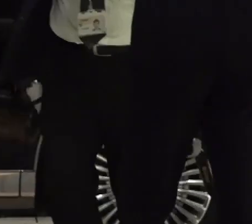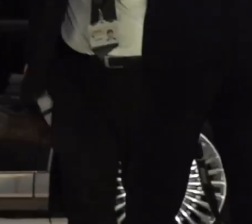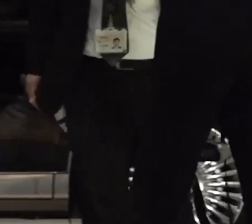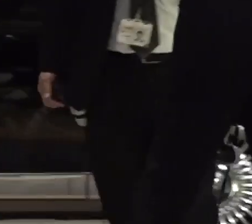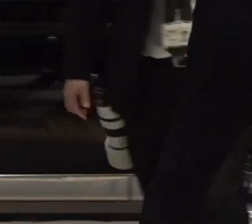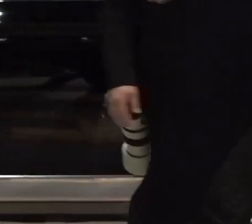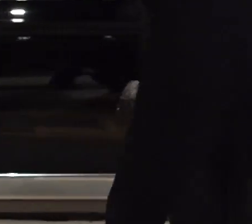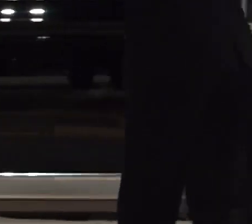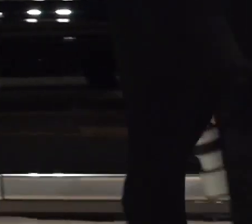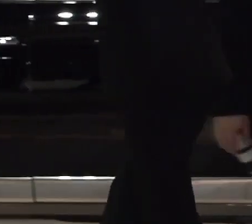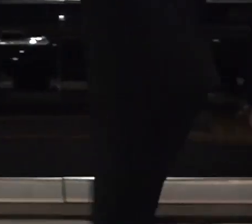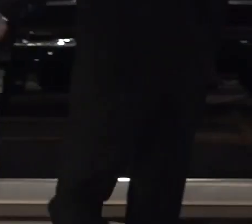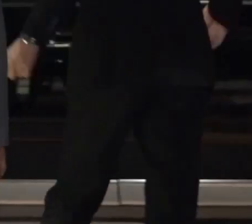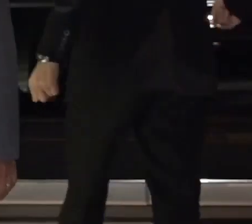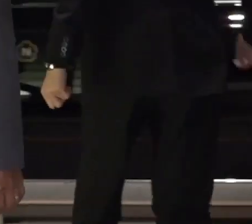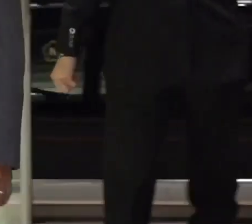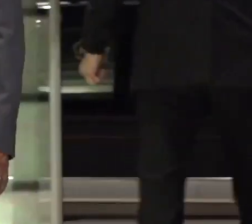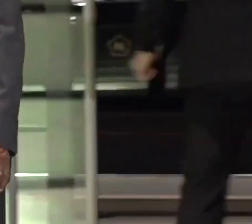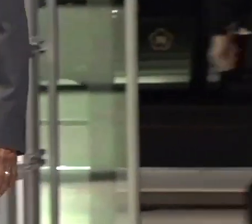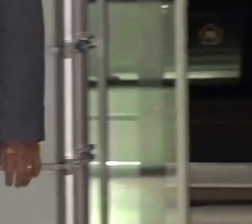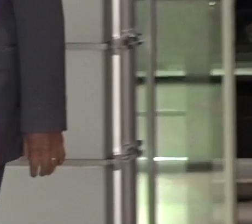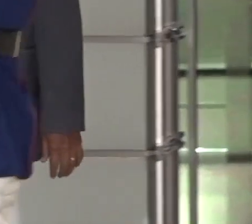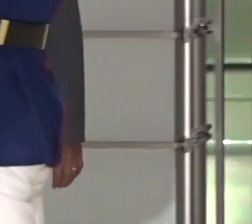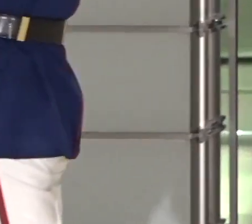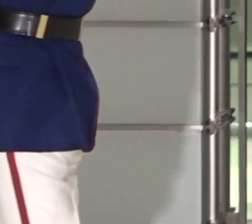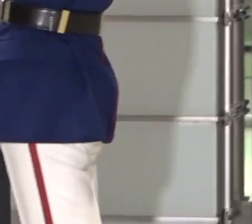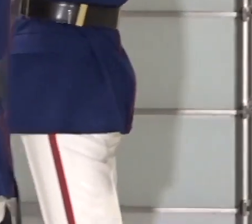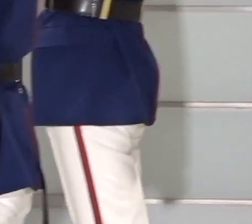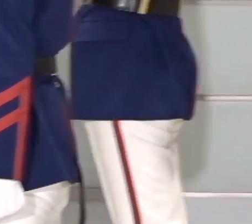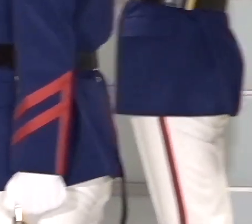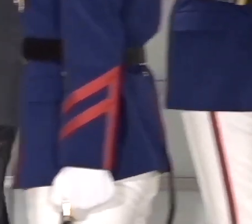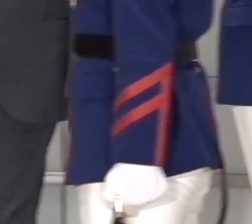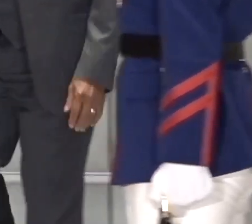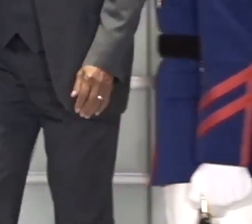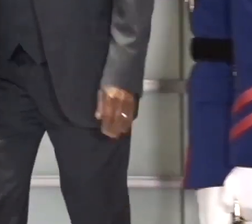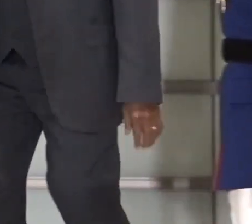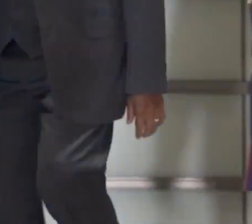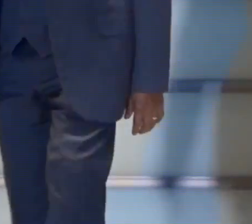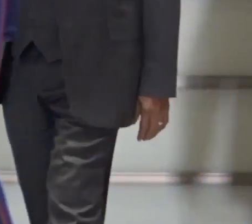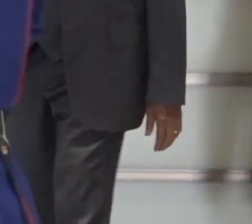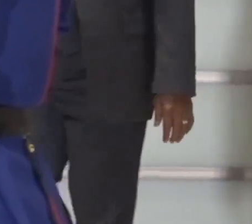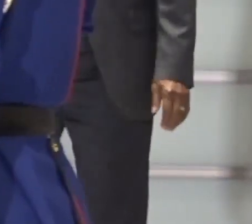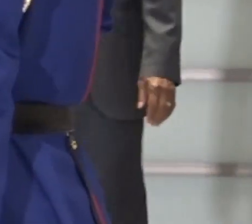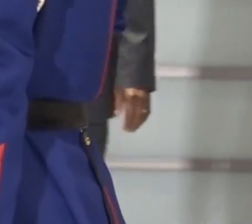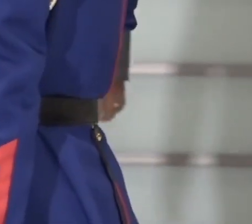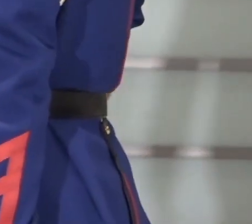honor of meeting the newly elected and First Lady Prime Minister of Japan, Her